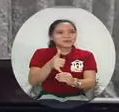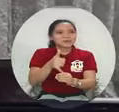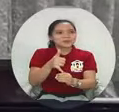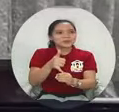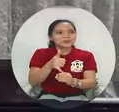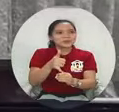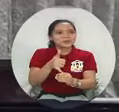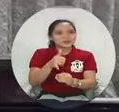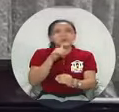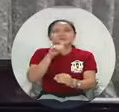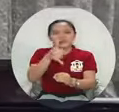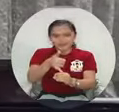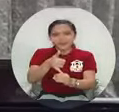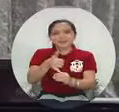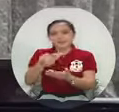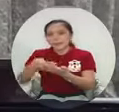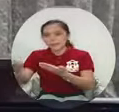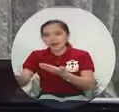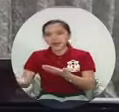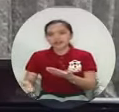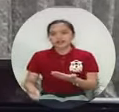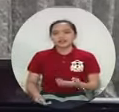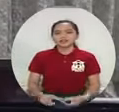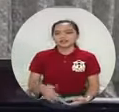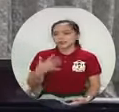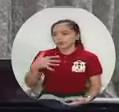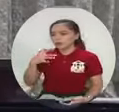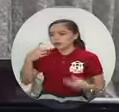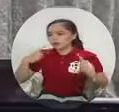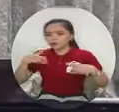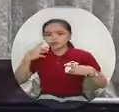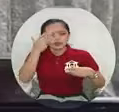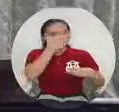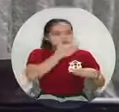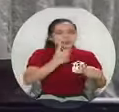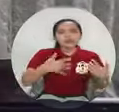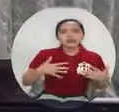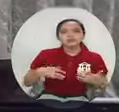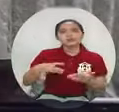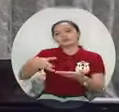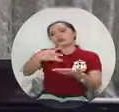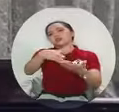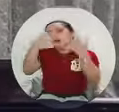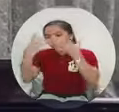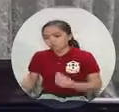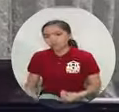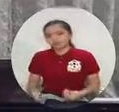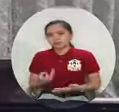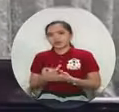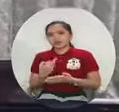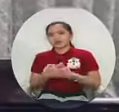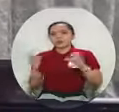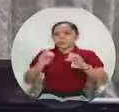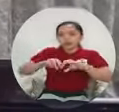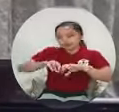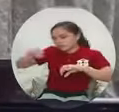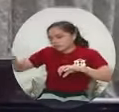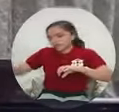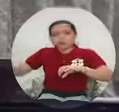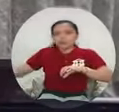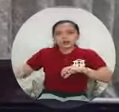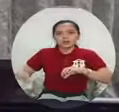world that you will soon forget what you have committed as first fruit to the Lord this year. So persist. Persist no